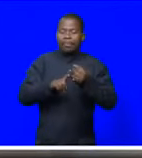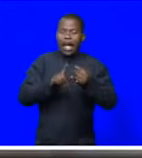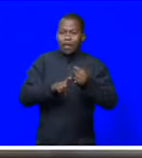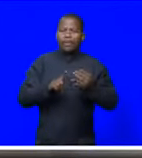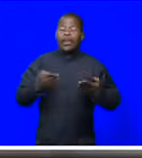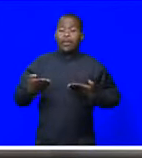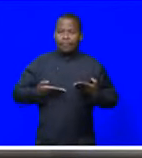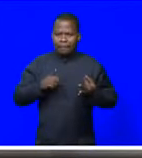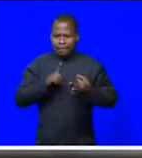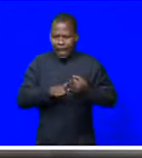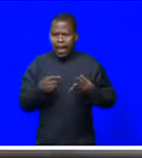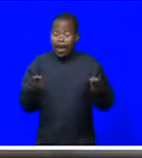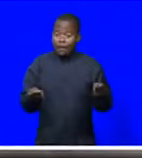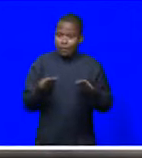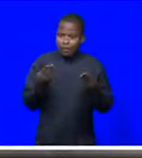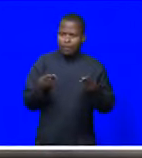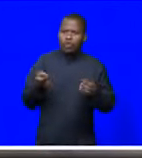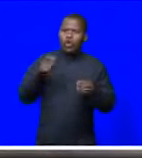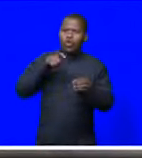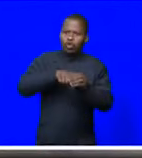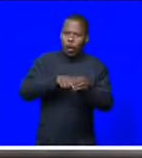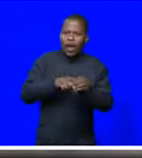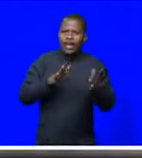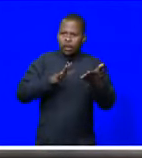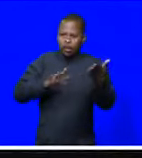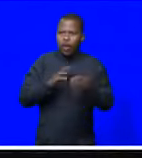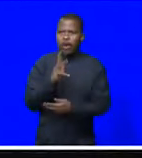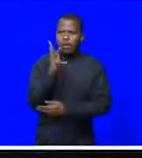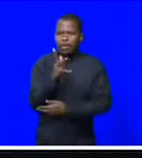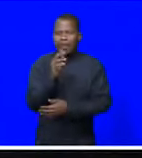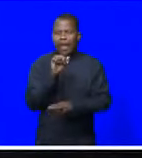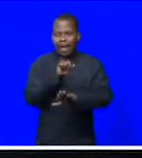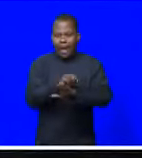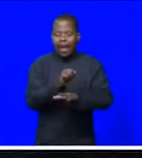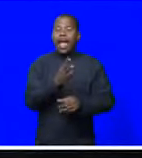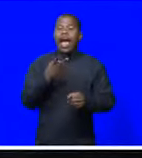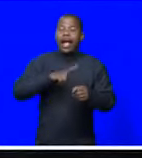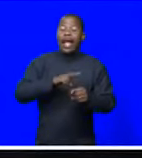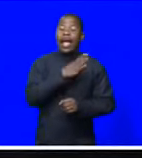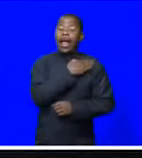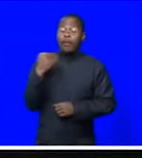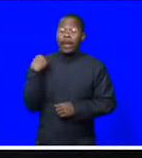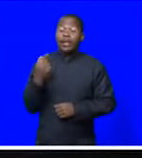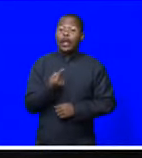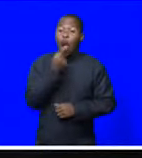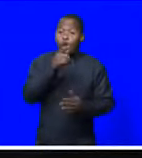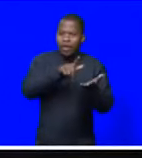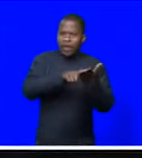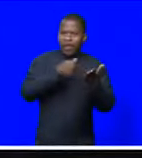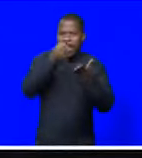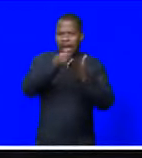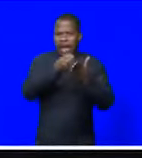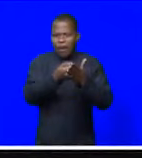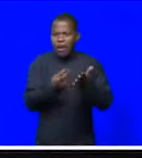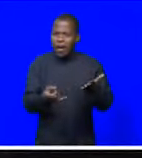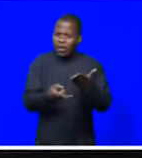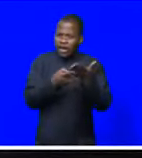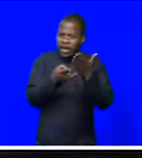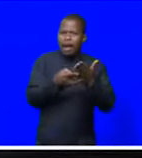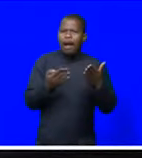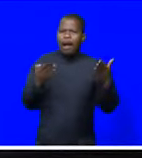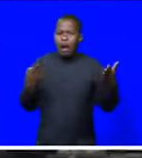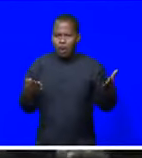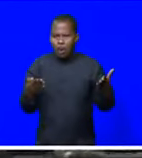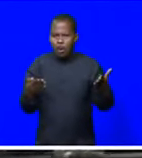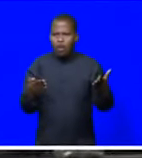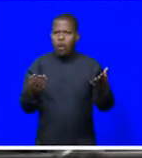broadcasting, and we also need to grow in DAB+. The minister says the bill, amongst other things, seeks to contribute